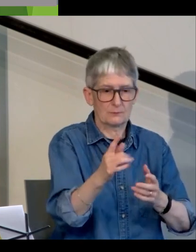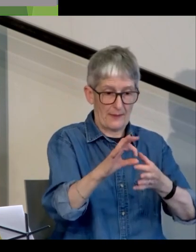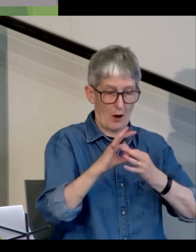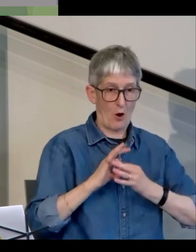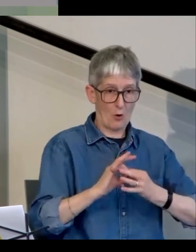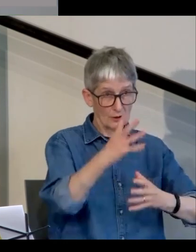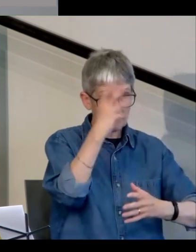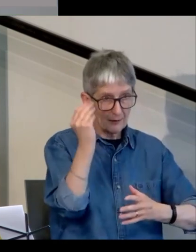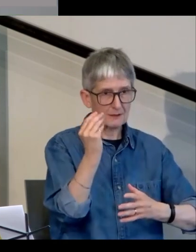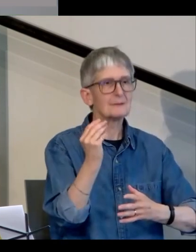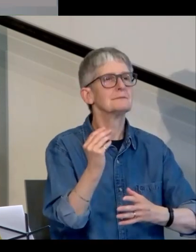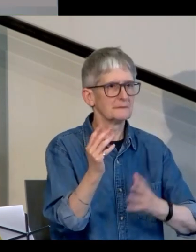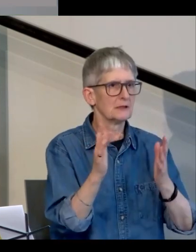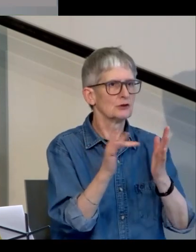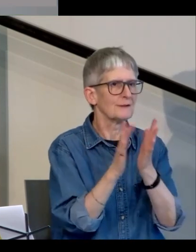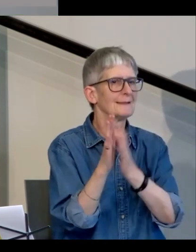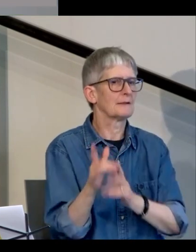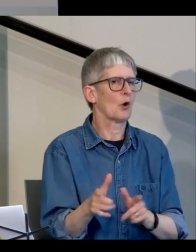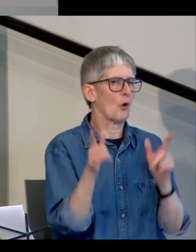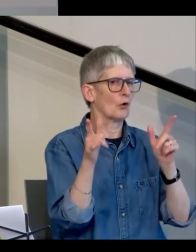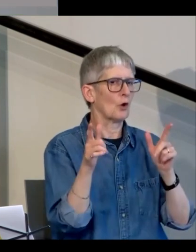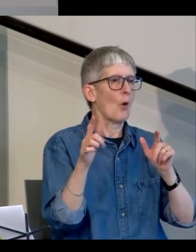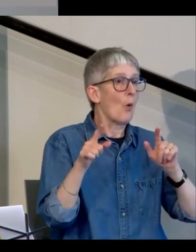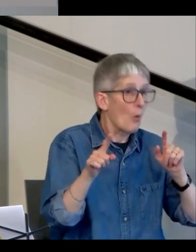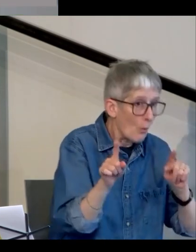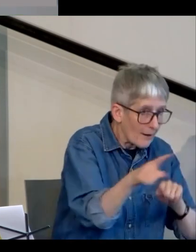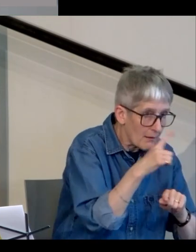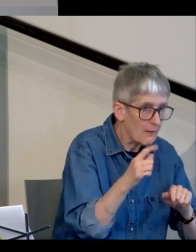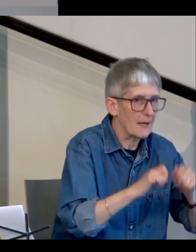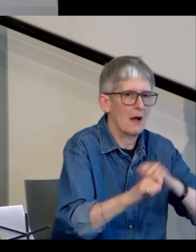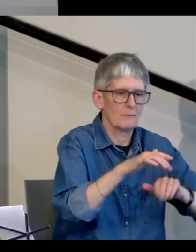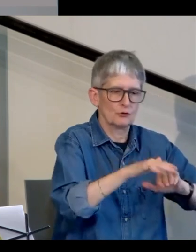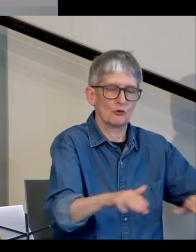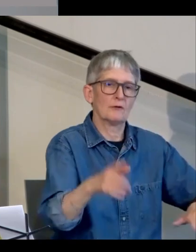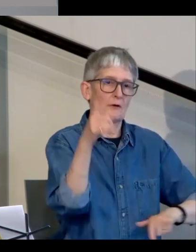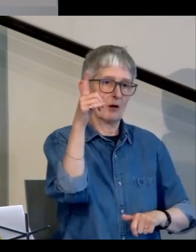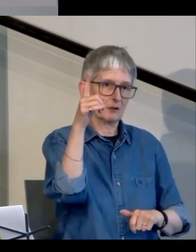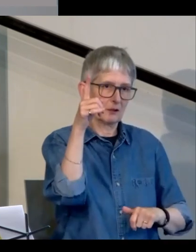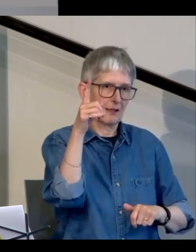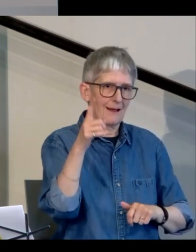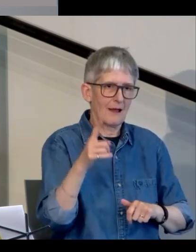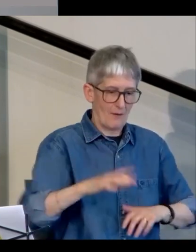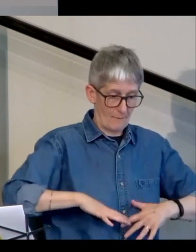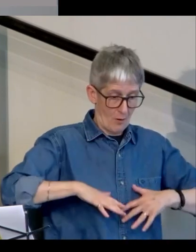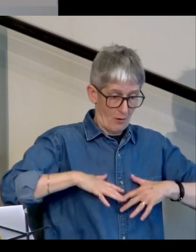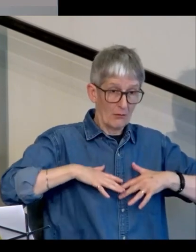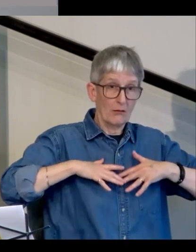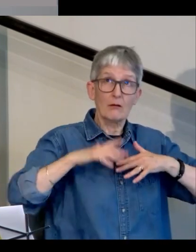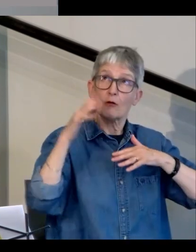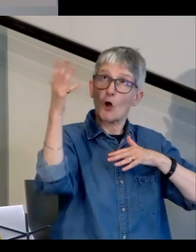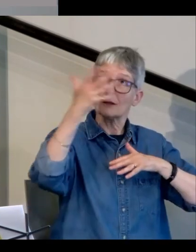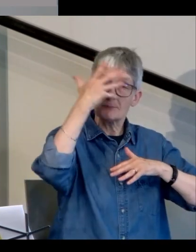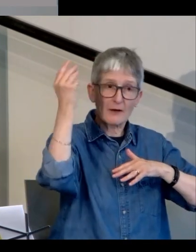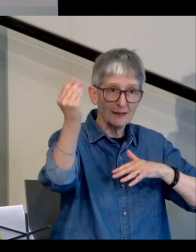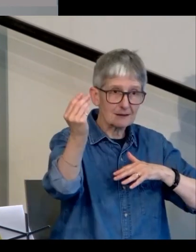that Jesus is Lord and that we are children of God. And then God's Spirit fills us with God's love.